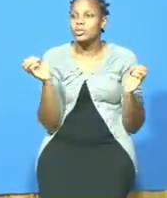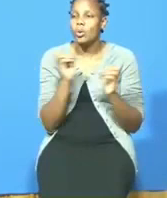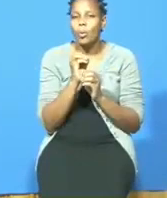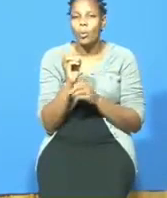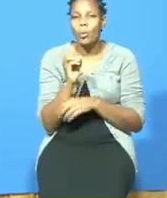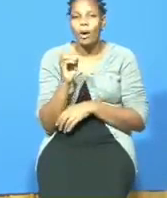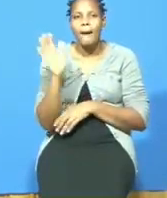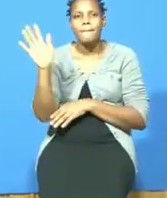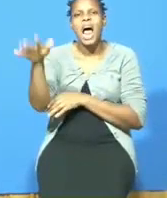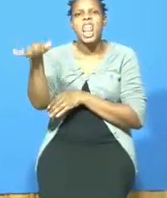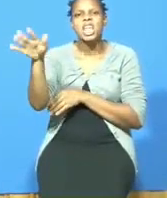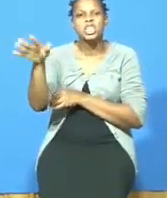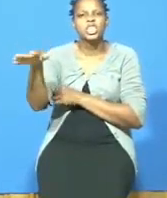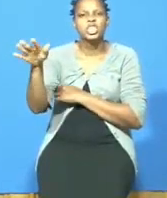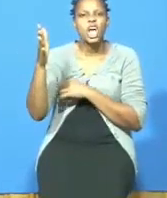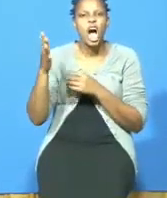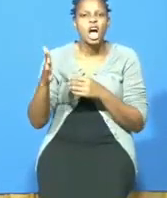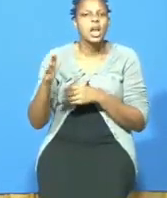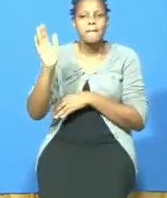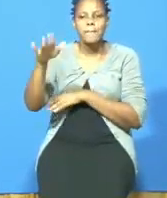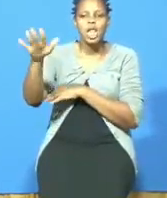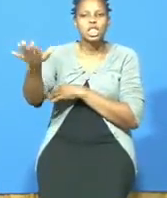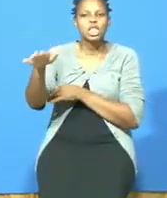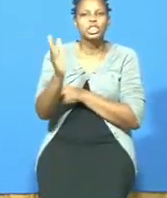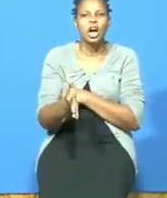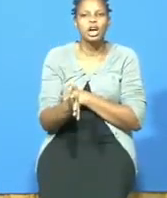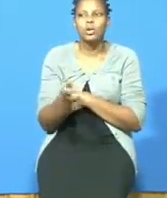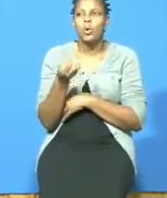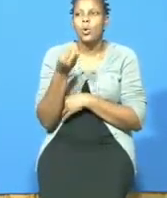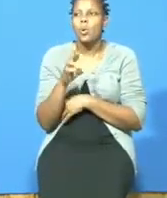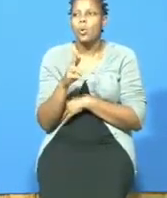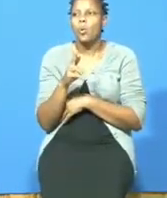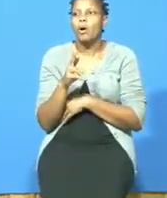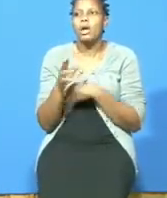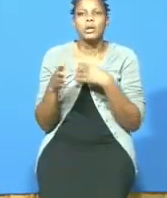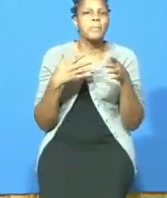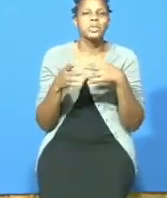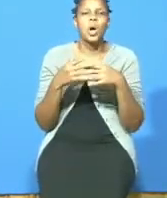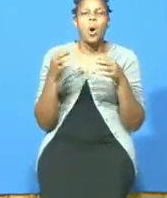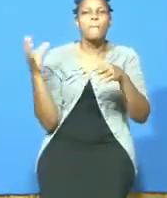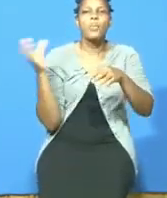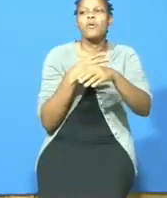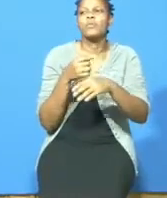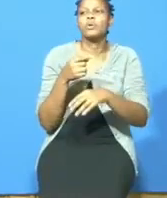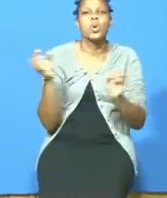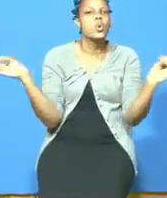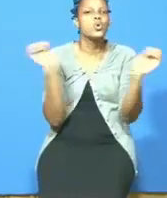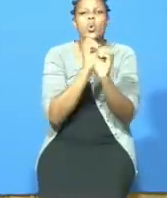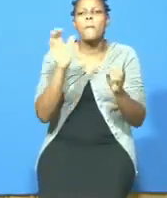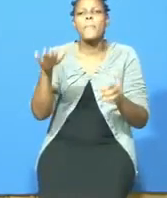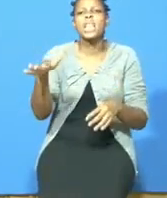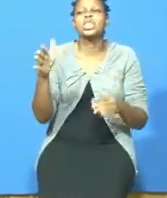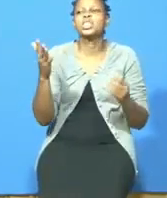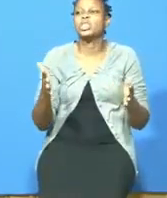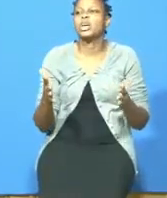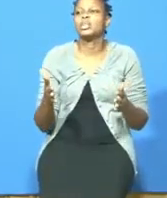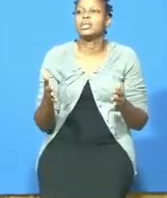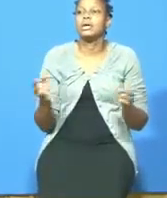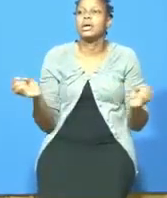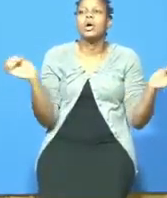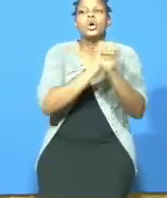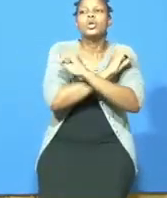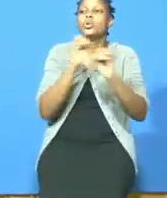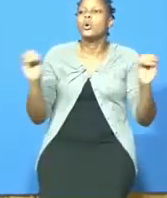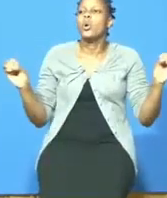politician. There is no politician, no matter how powerful he is. There is no politician. There is